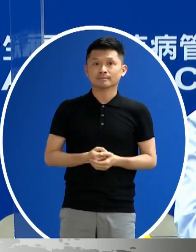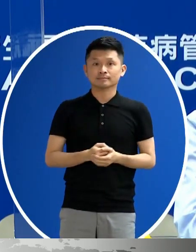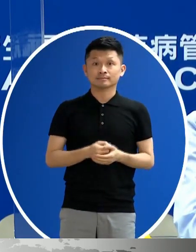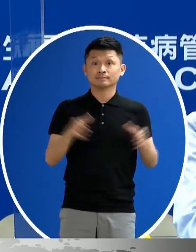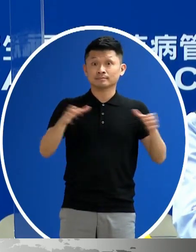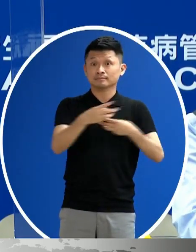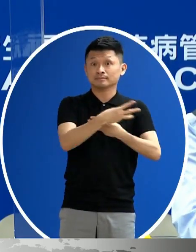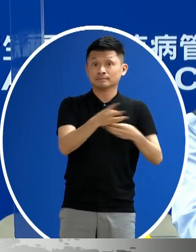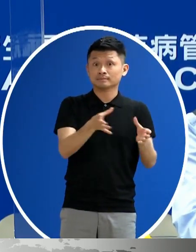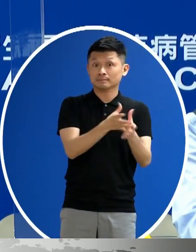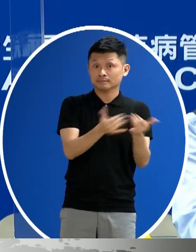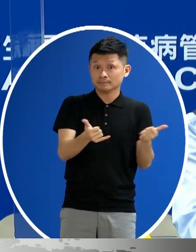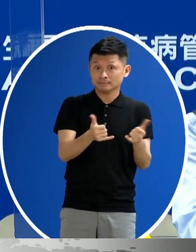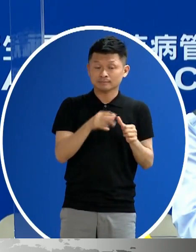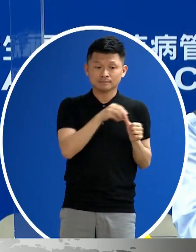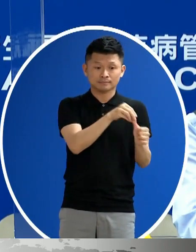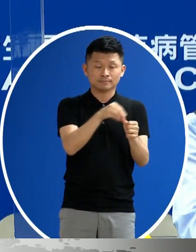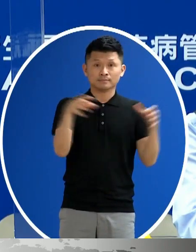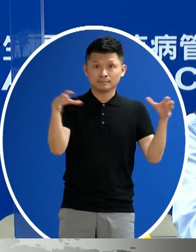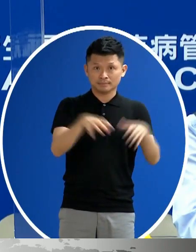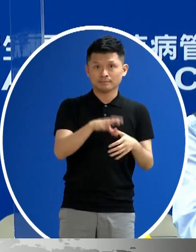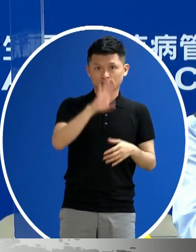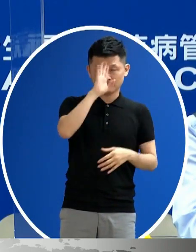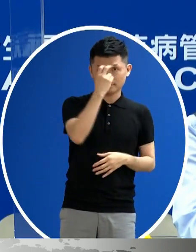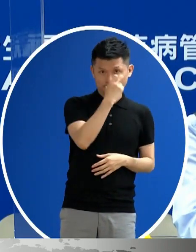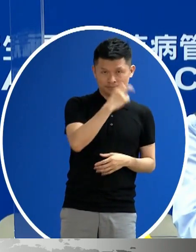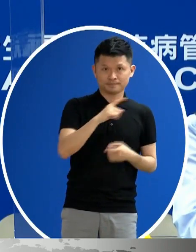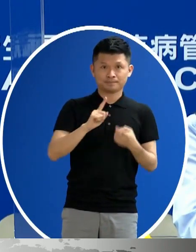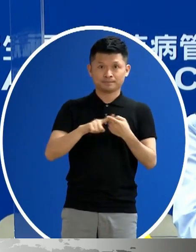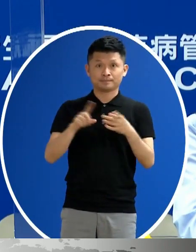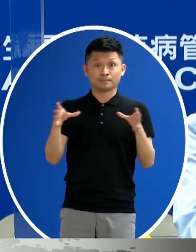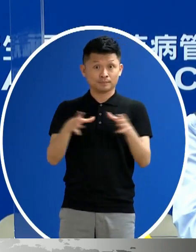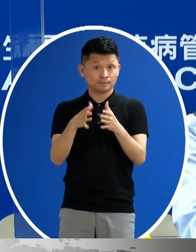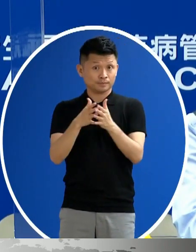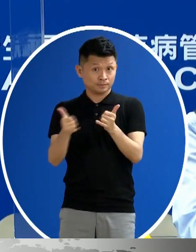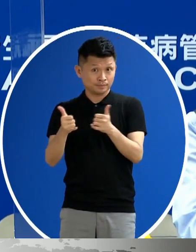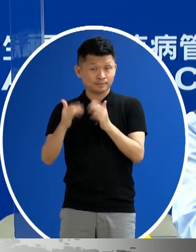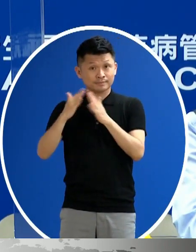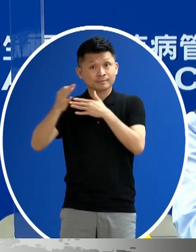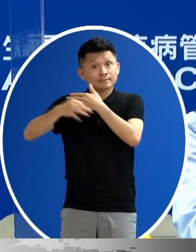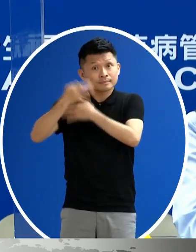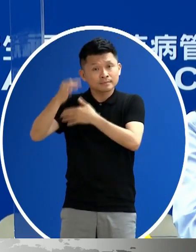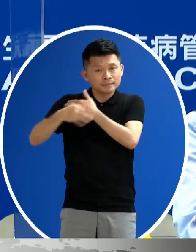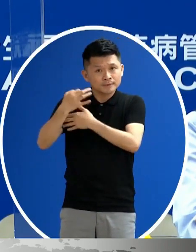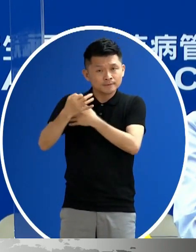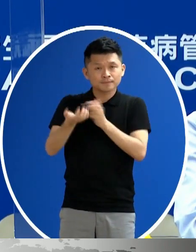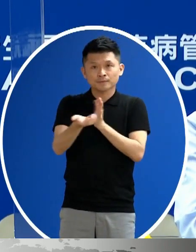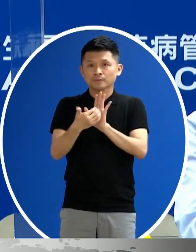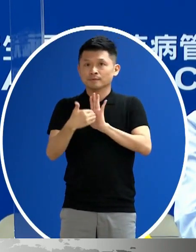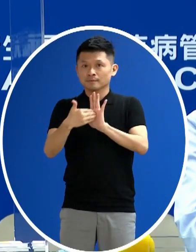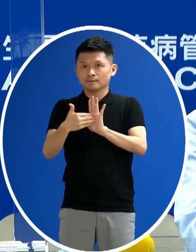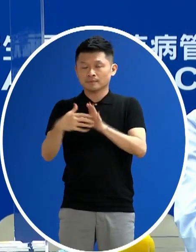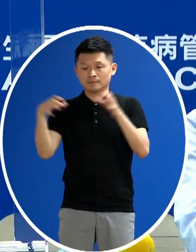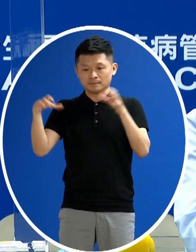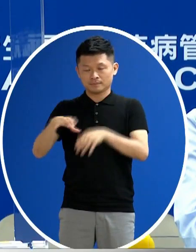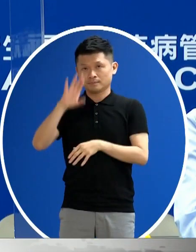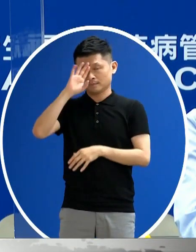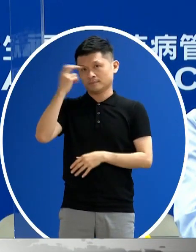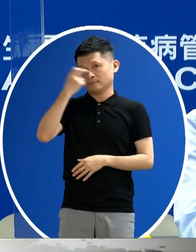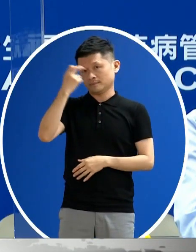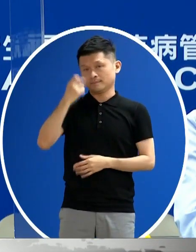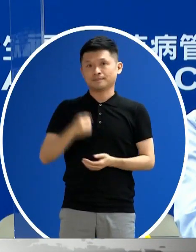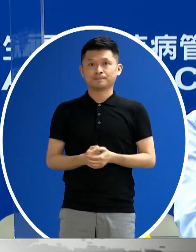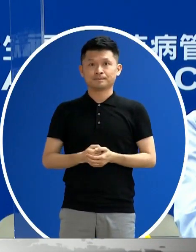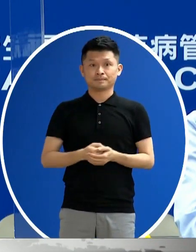of isolation at a government center. Their families will be put in preventative isolation at a quarantine center as well. Once all of his